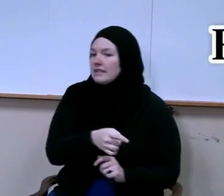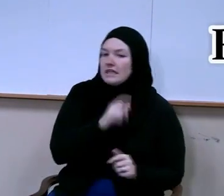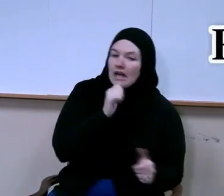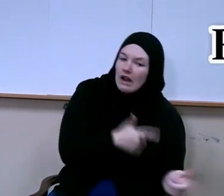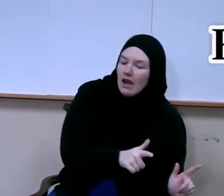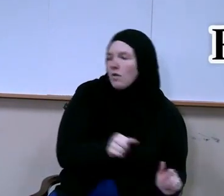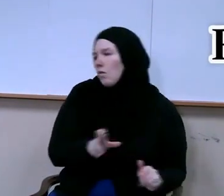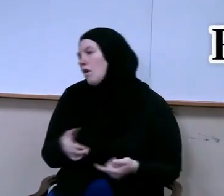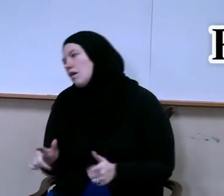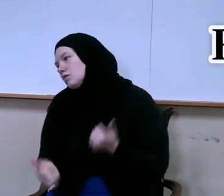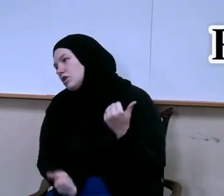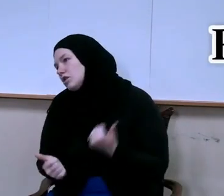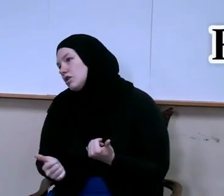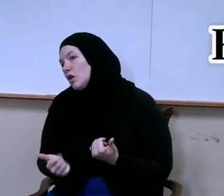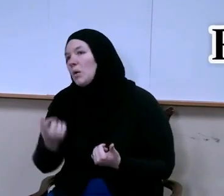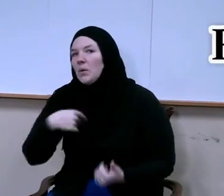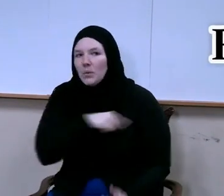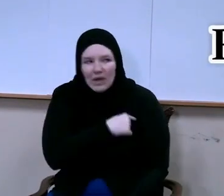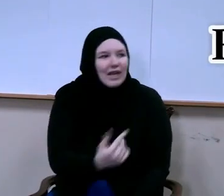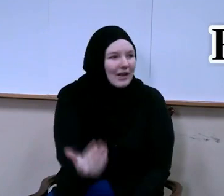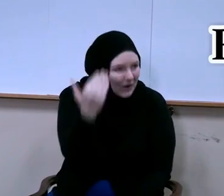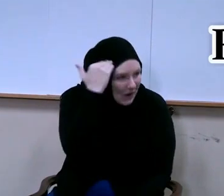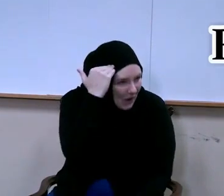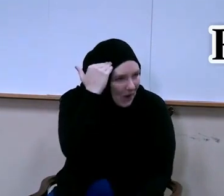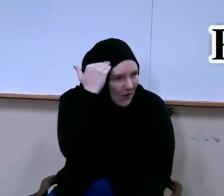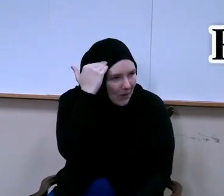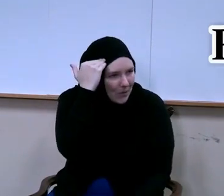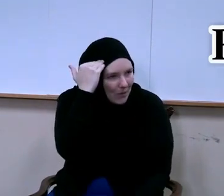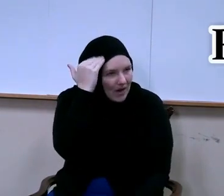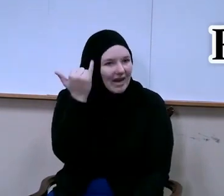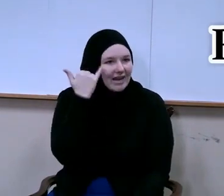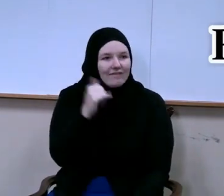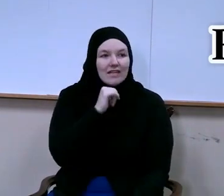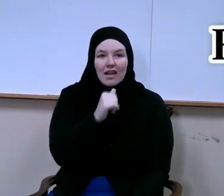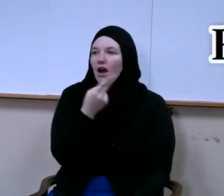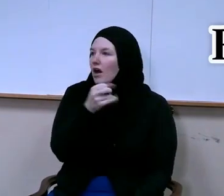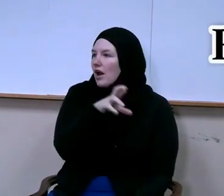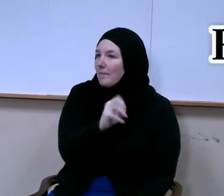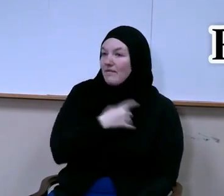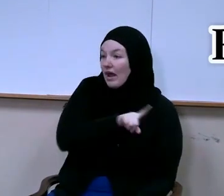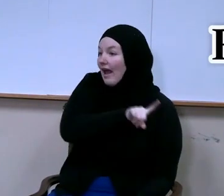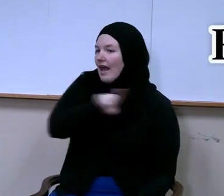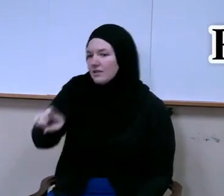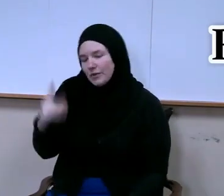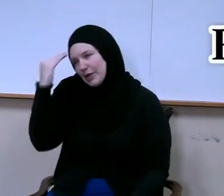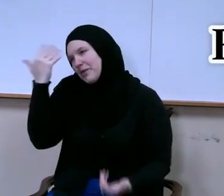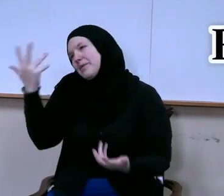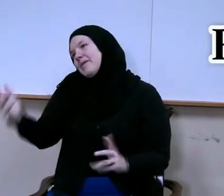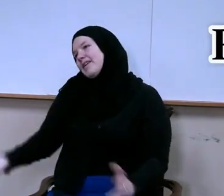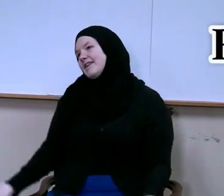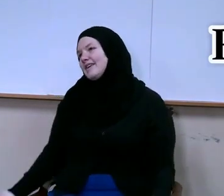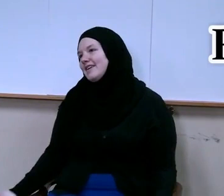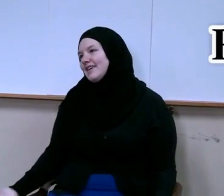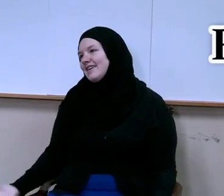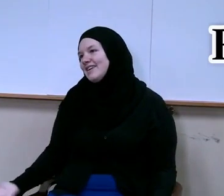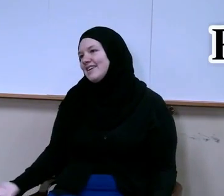halal? We know that it is haram. Once we're asking, most probably we know that it is haram. Once you start